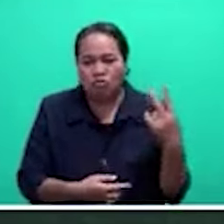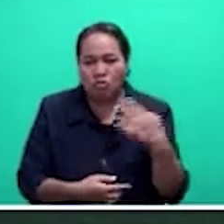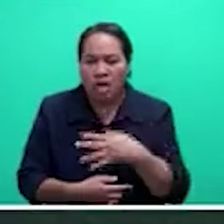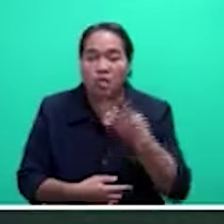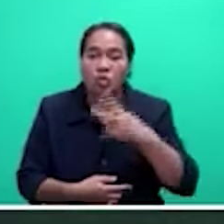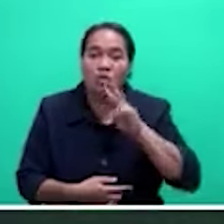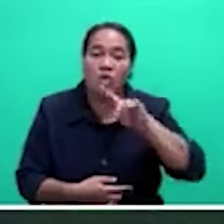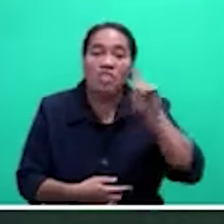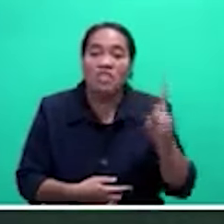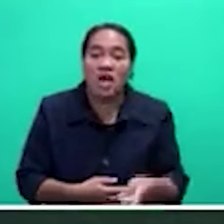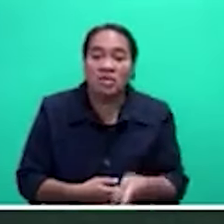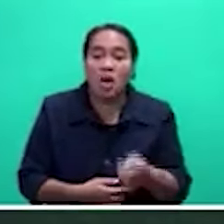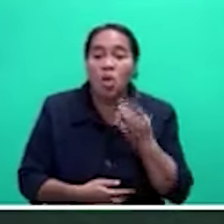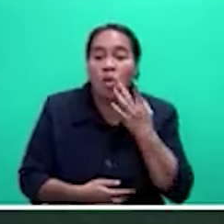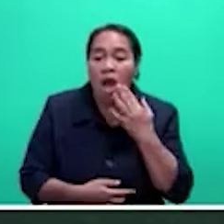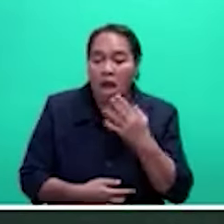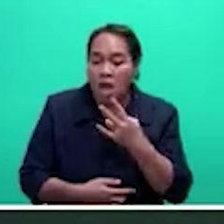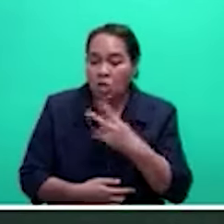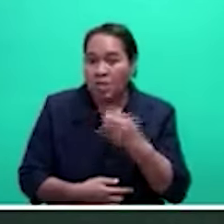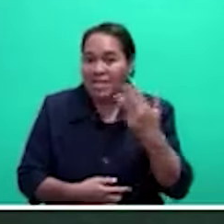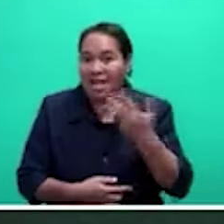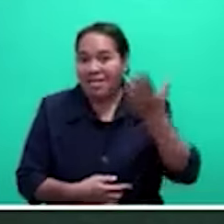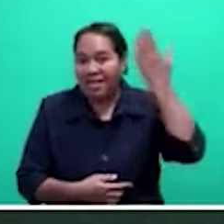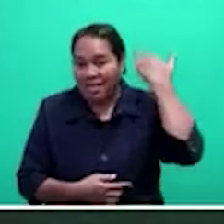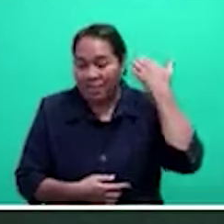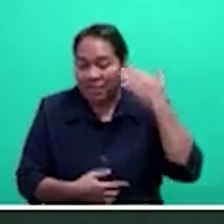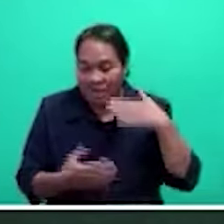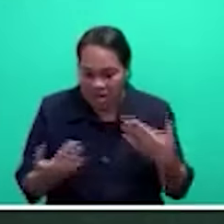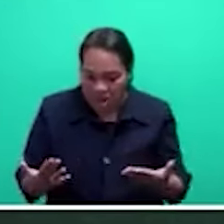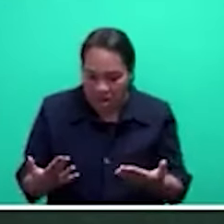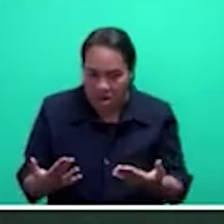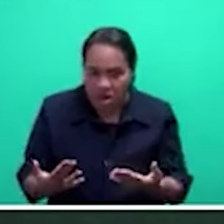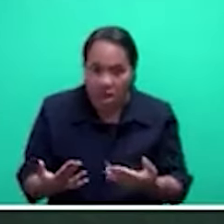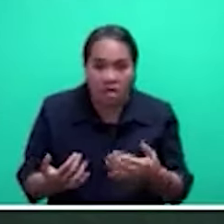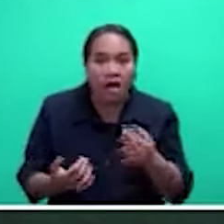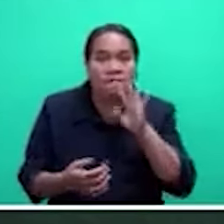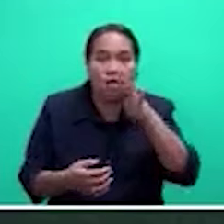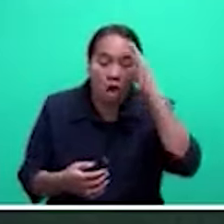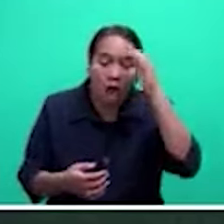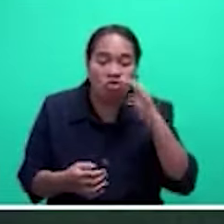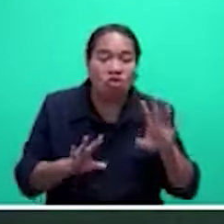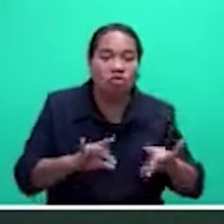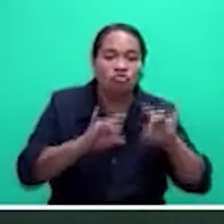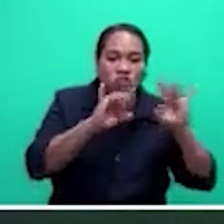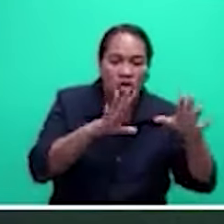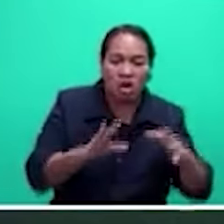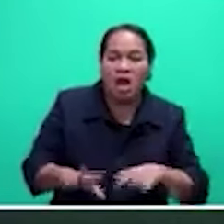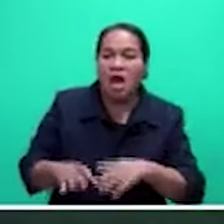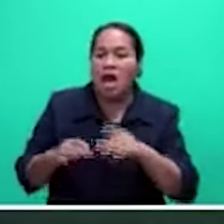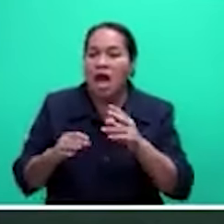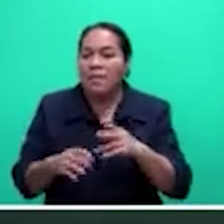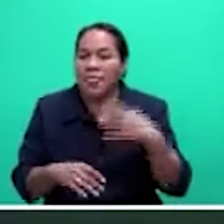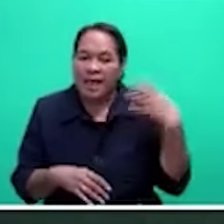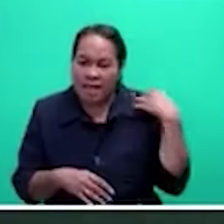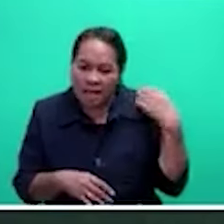222,000 in mid-2019, and almost all were in four countries, Australia, Canada, New